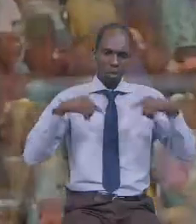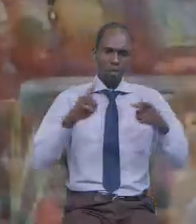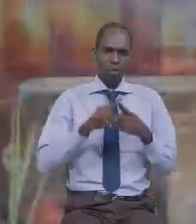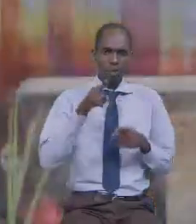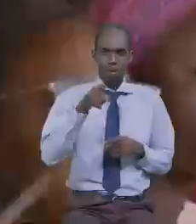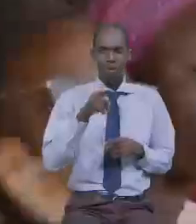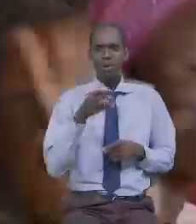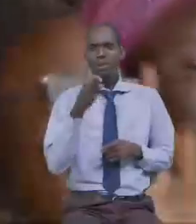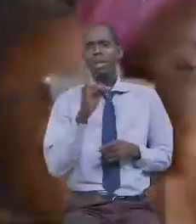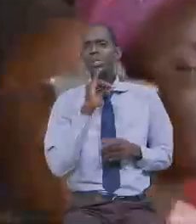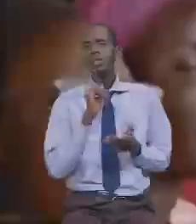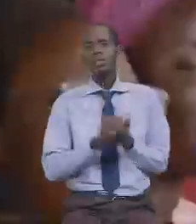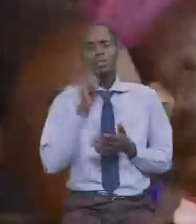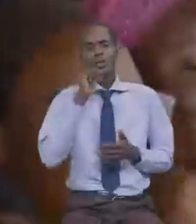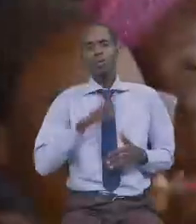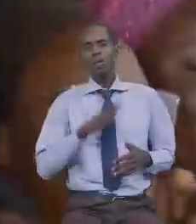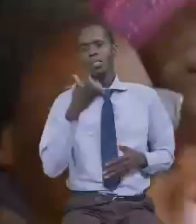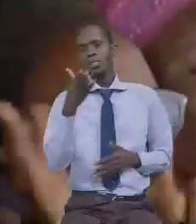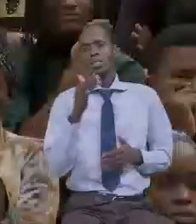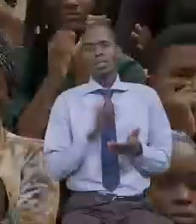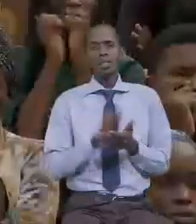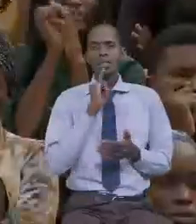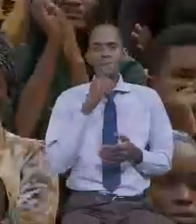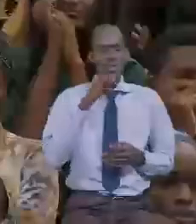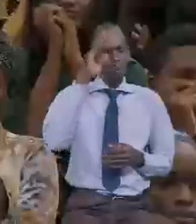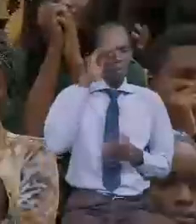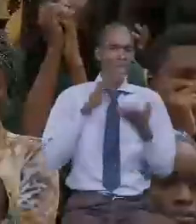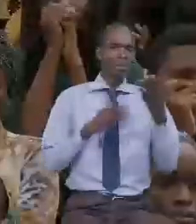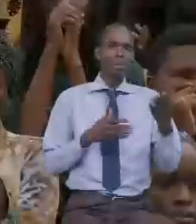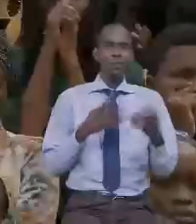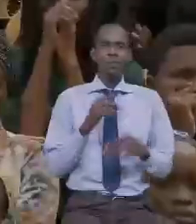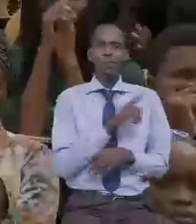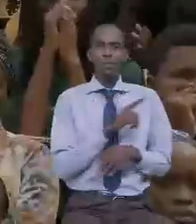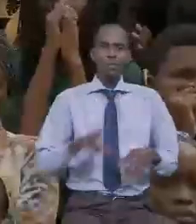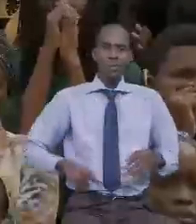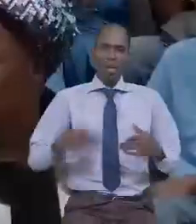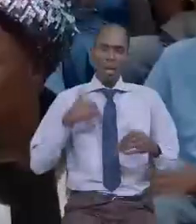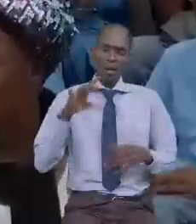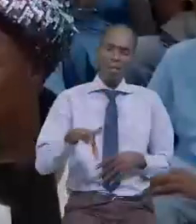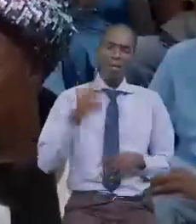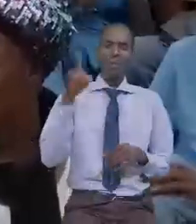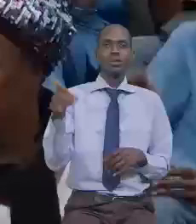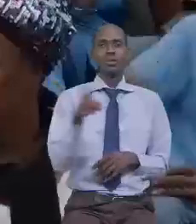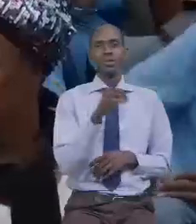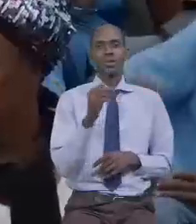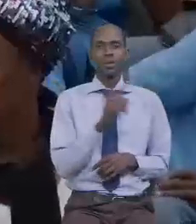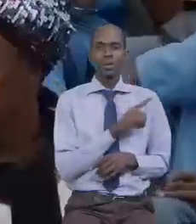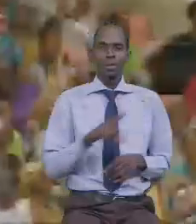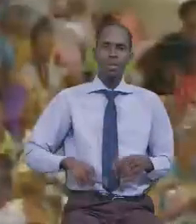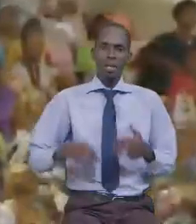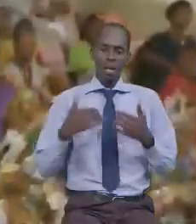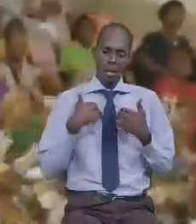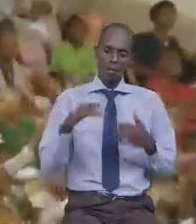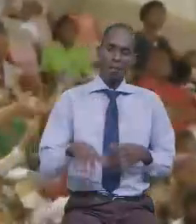there. That's the man there. The Lord has got you. The Lord has got you.